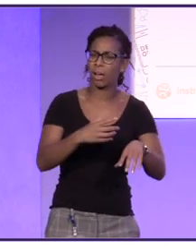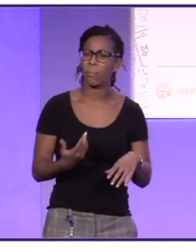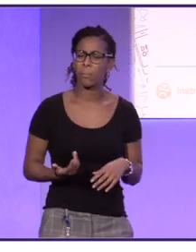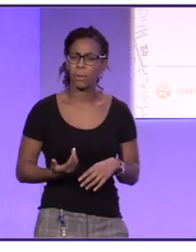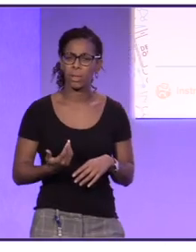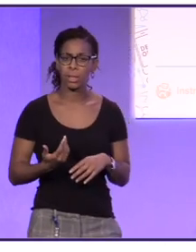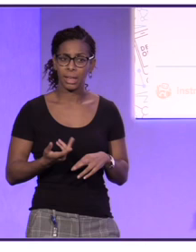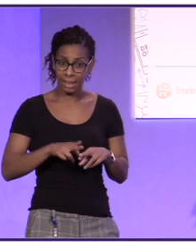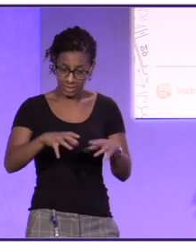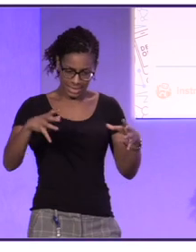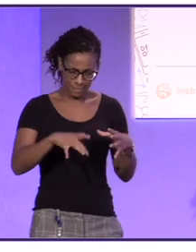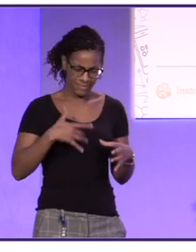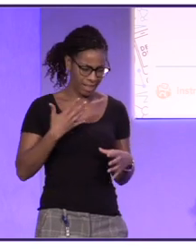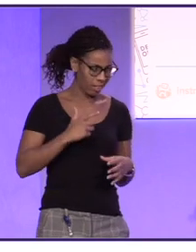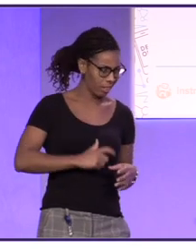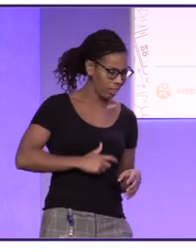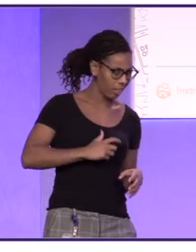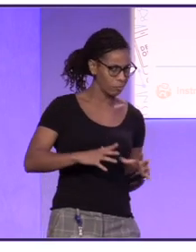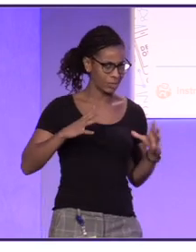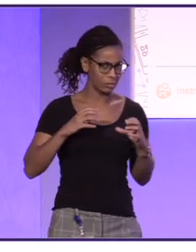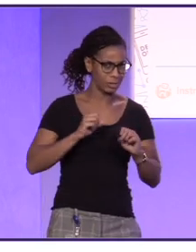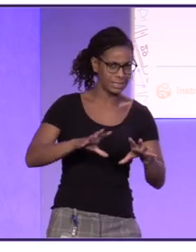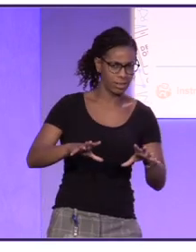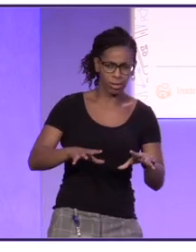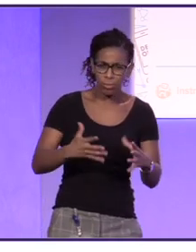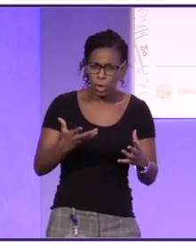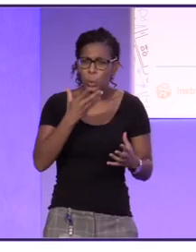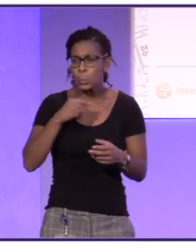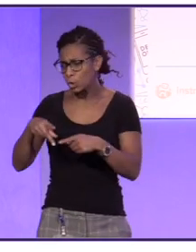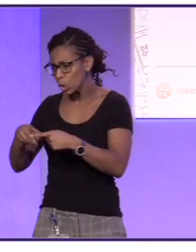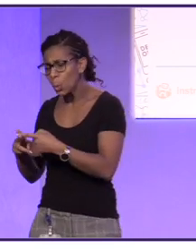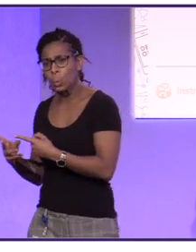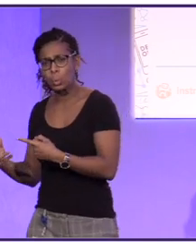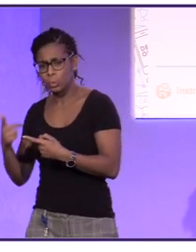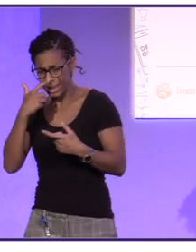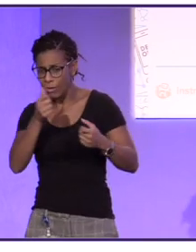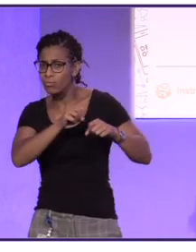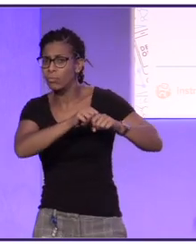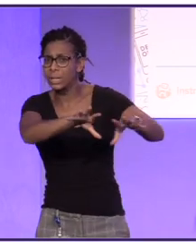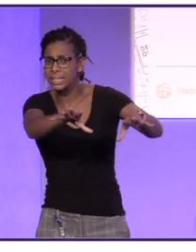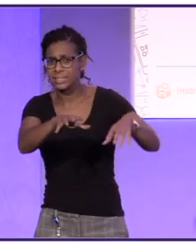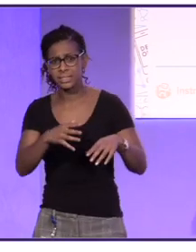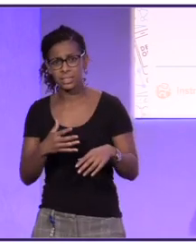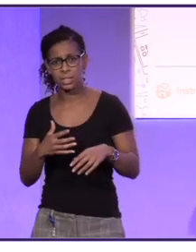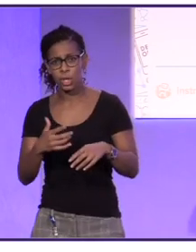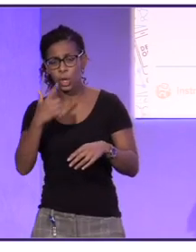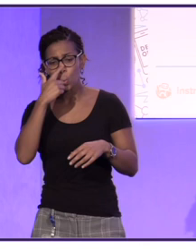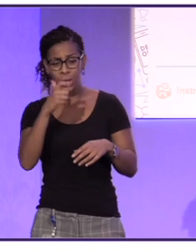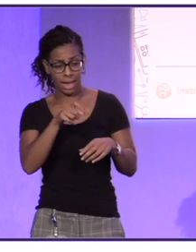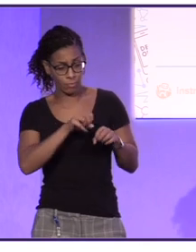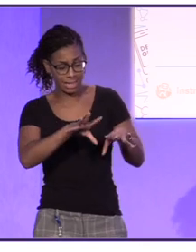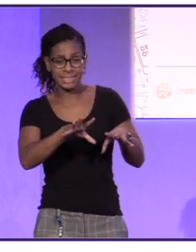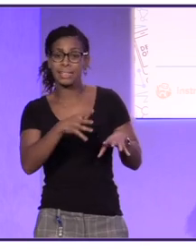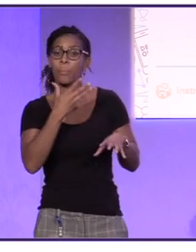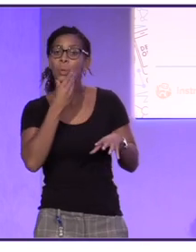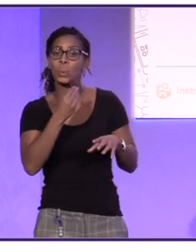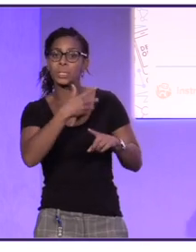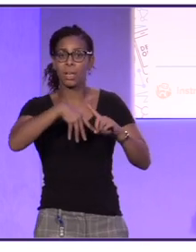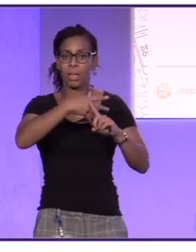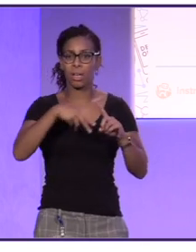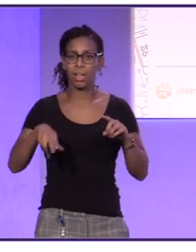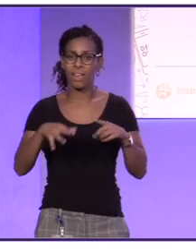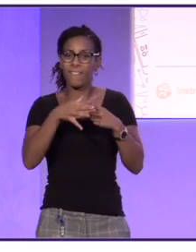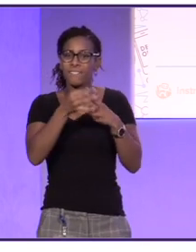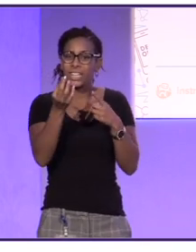have got low confidence, you can use tools and still release. Things like feature flags. Put your stuff behind a feature flag. Turn it off when